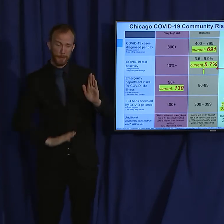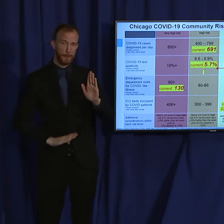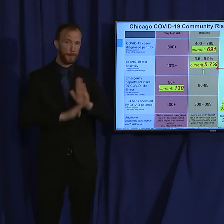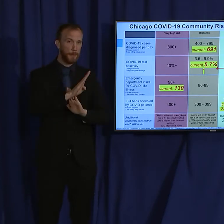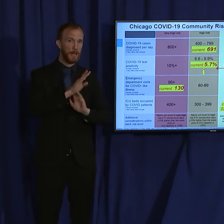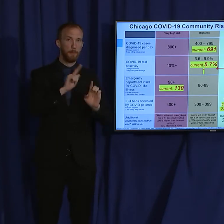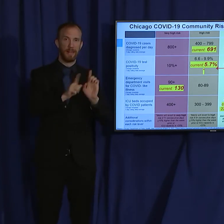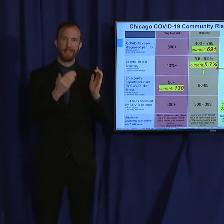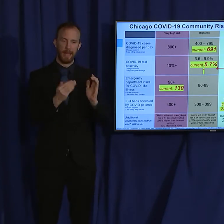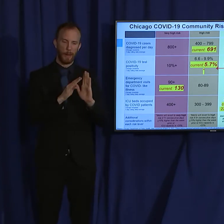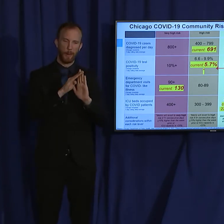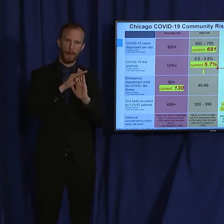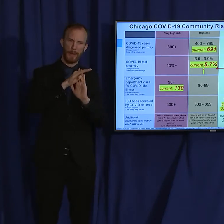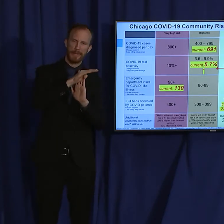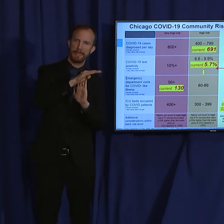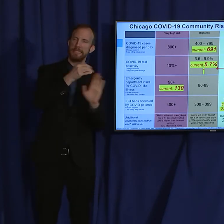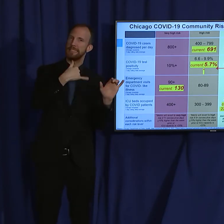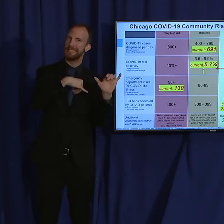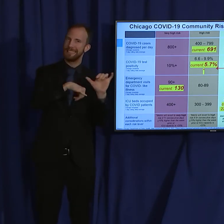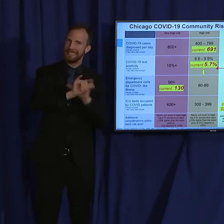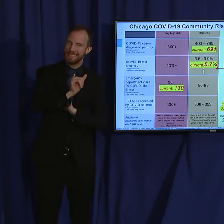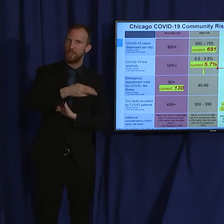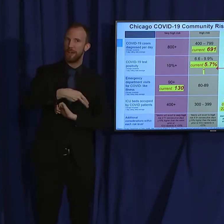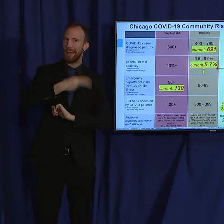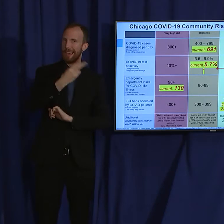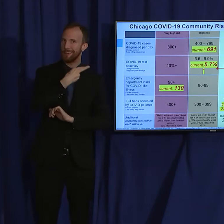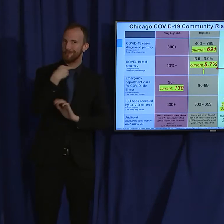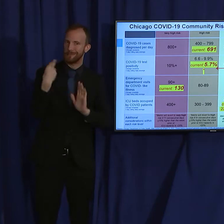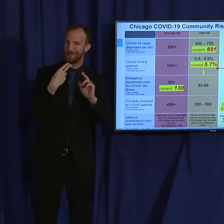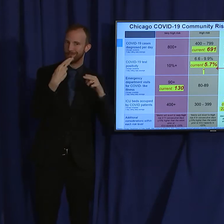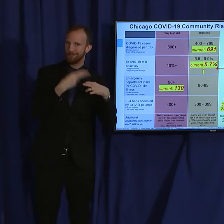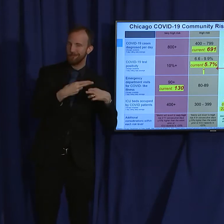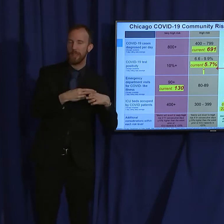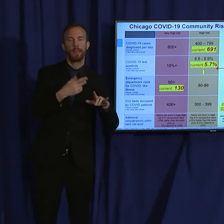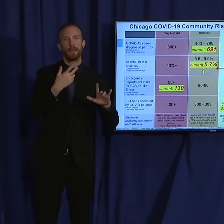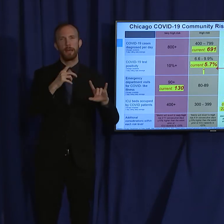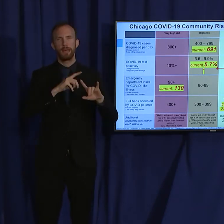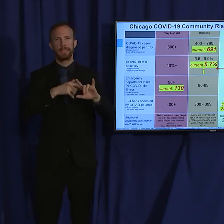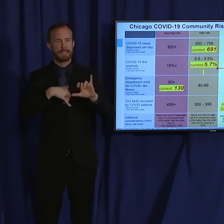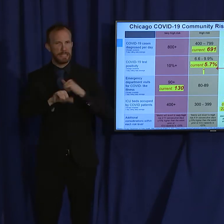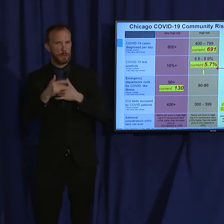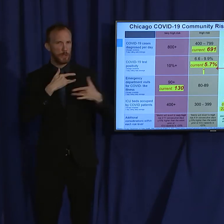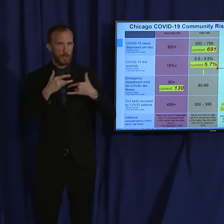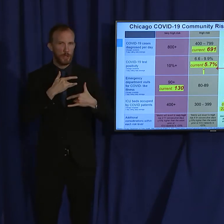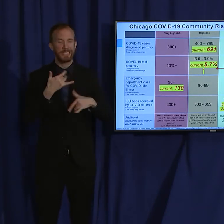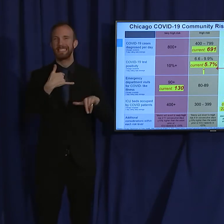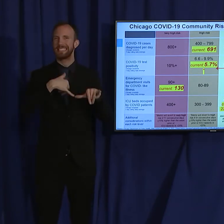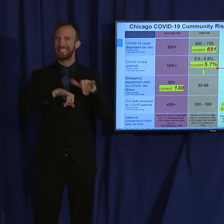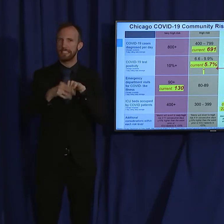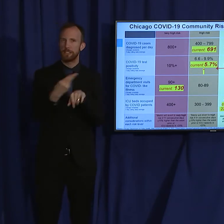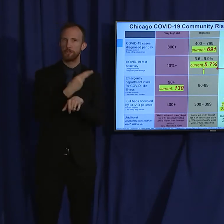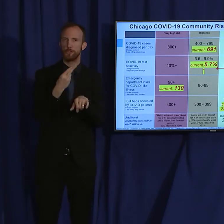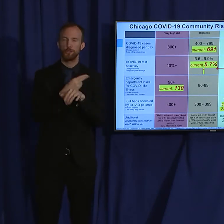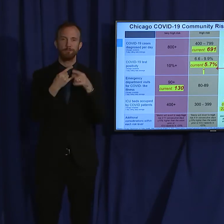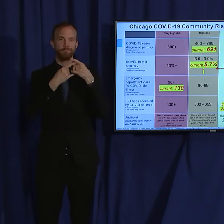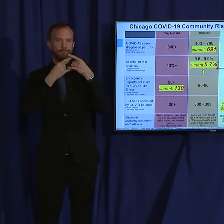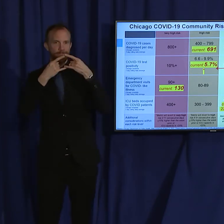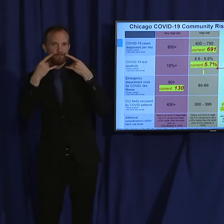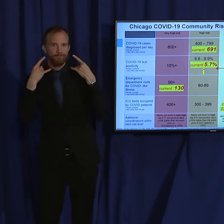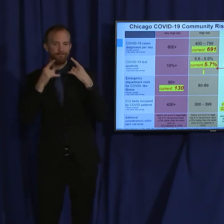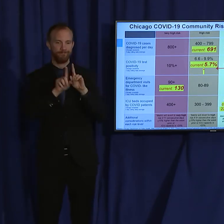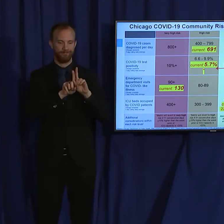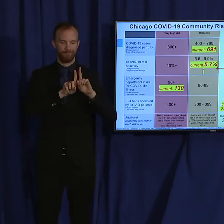in high risk. Still a concern, still definitely need people wearing masks, social distancing, not